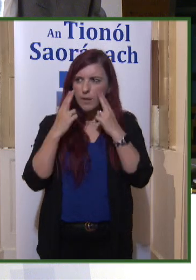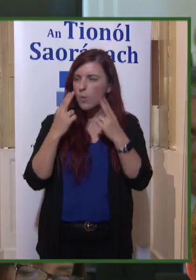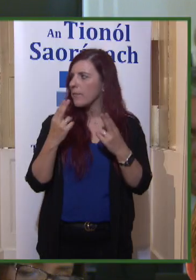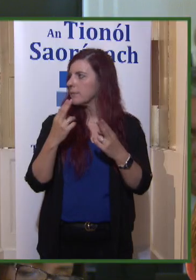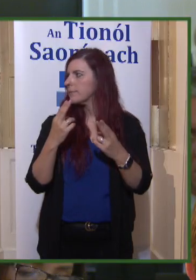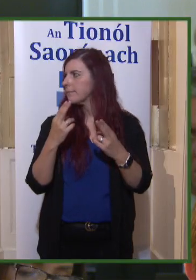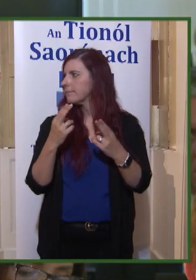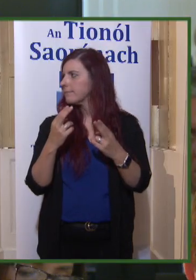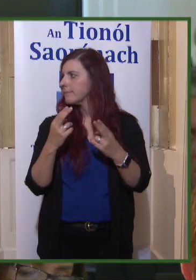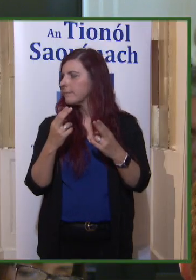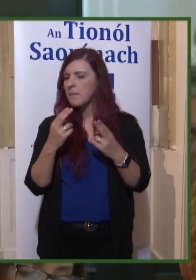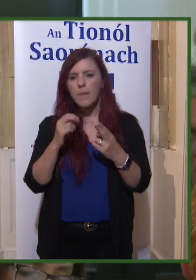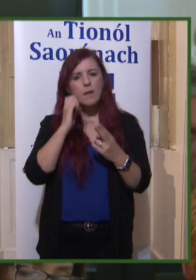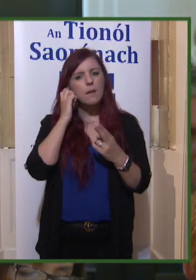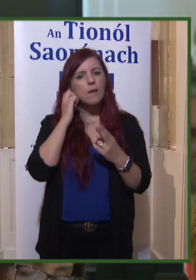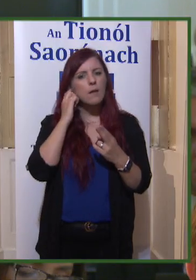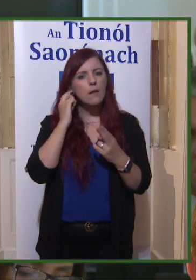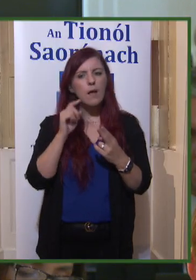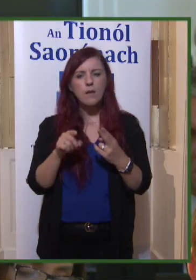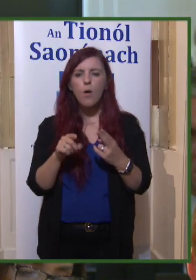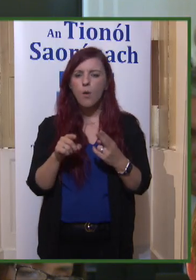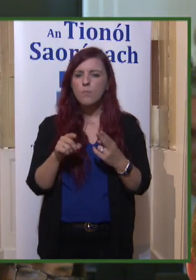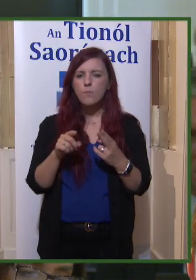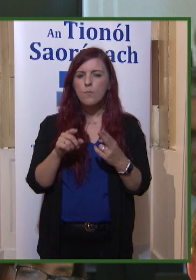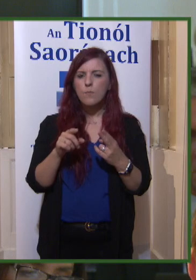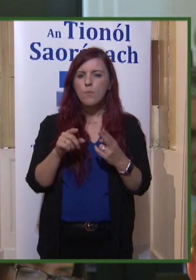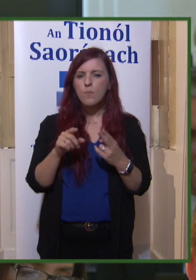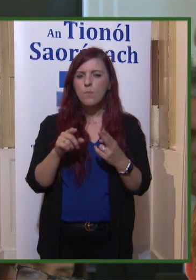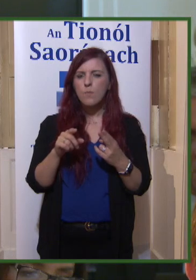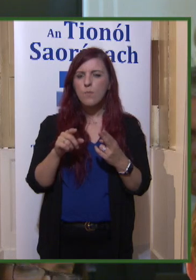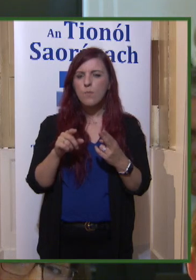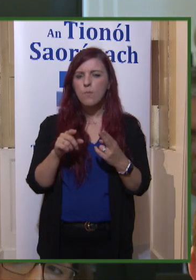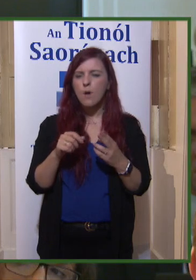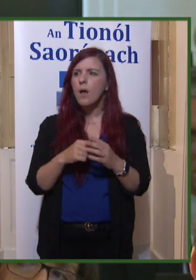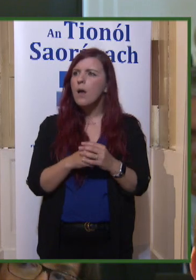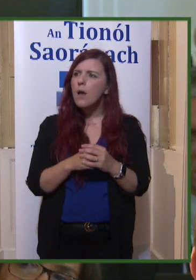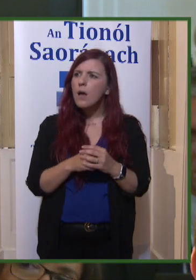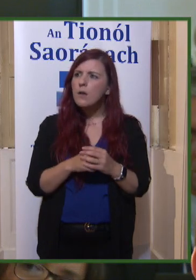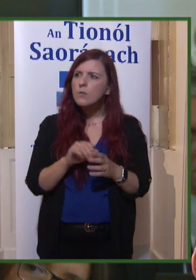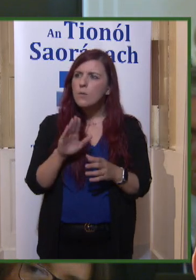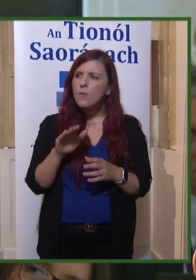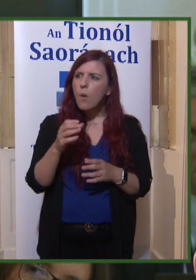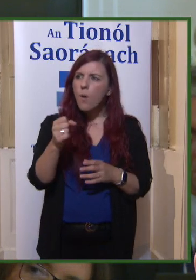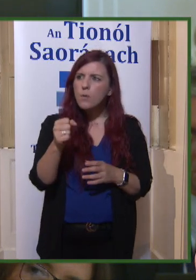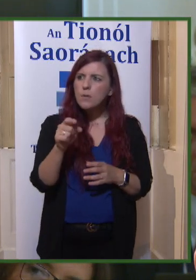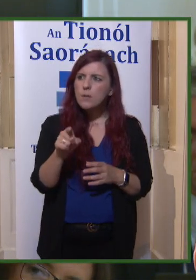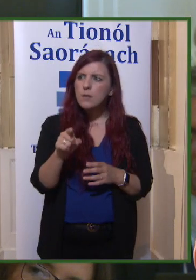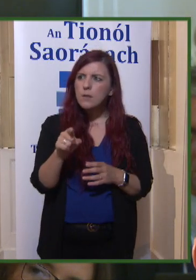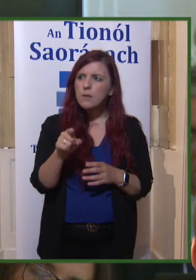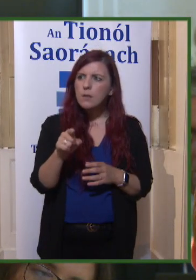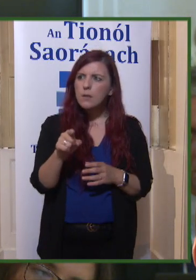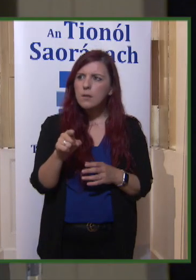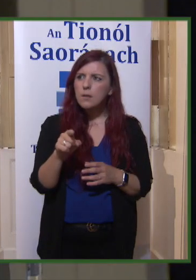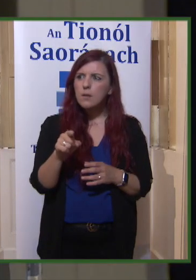with the London mayor. But so I suppose what sorry, John, if I just could, I will come back to you on